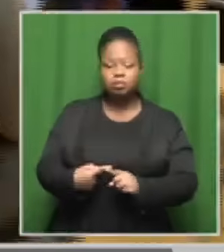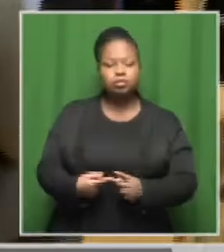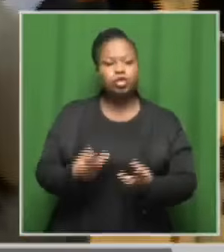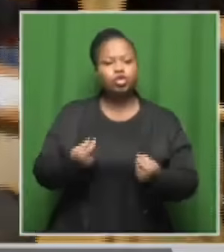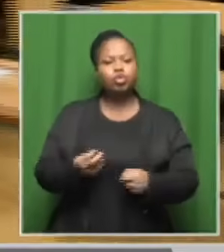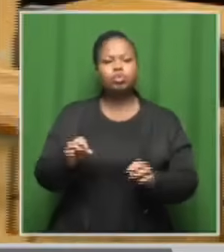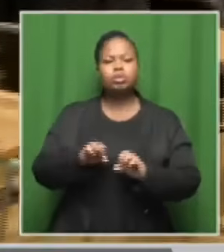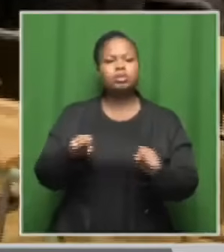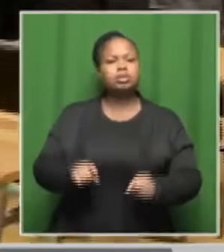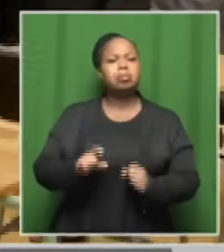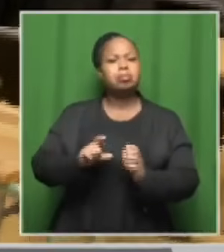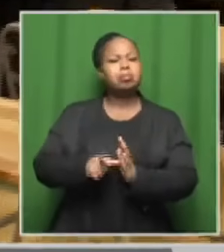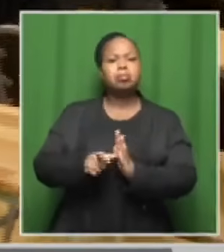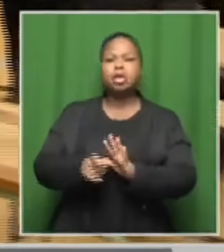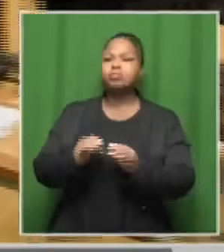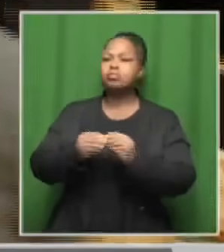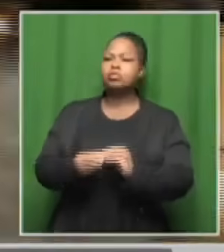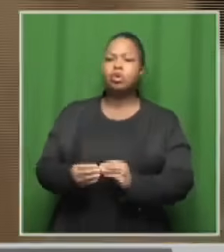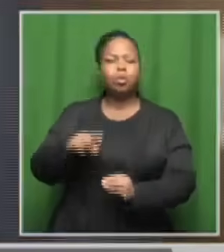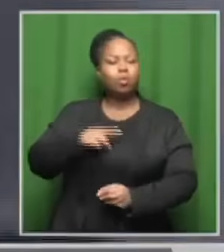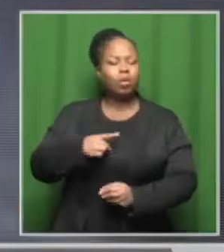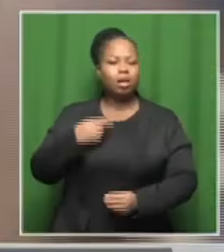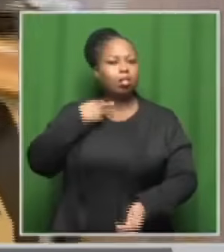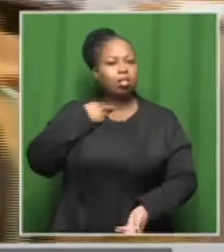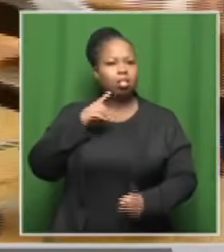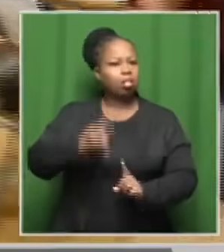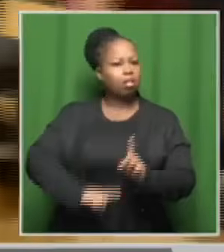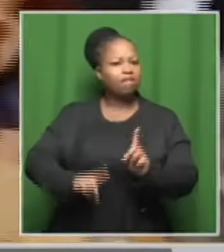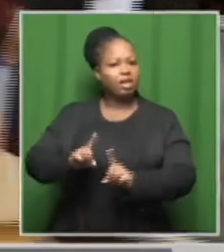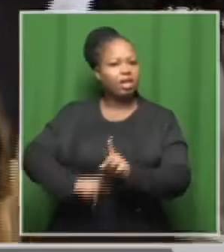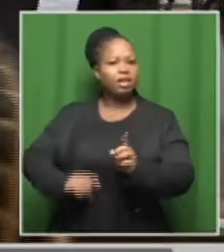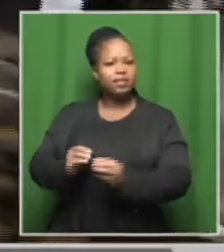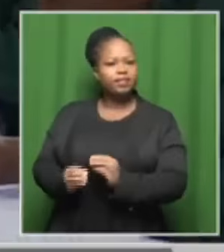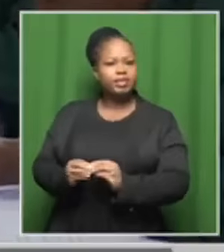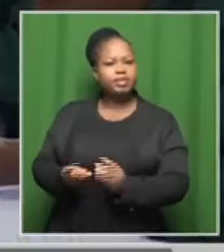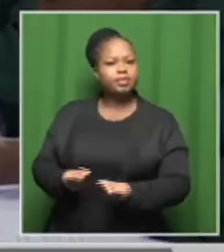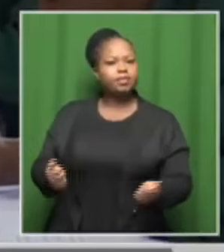what is the problem? Why are we failing to fix this?